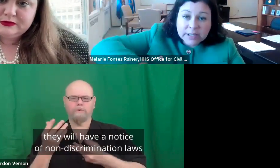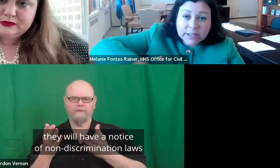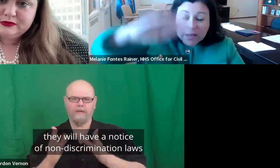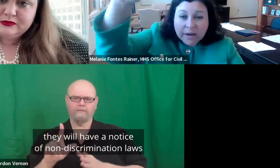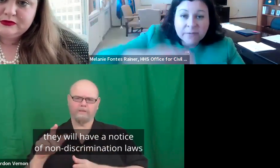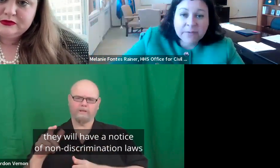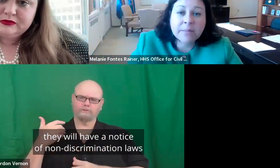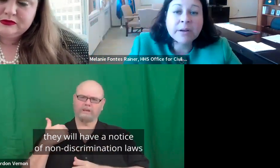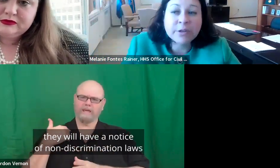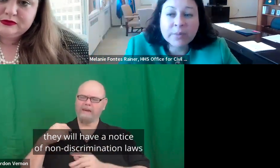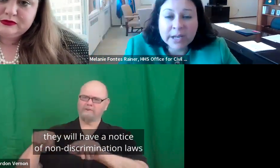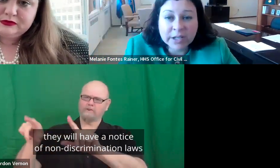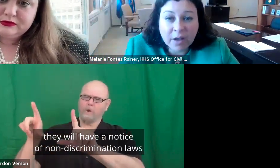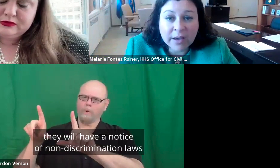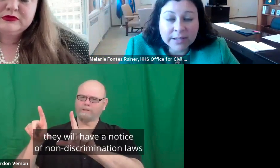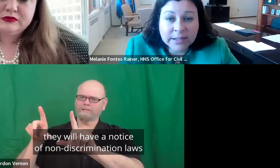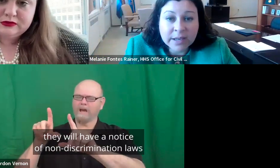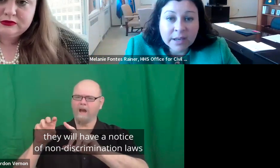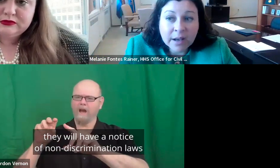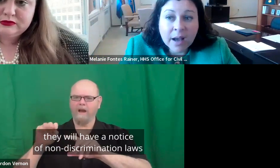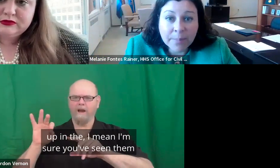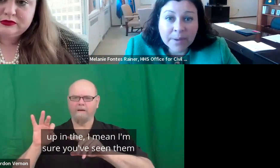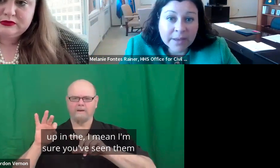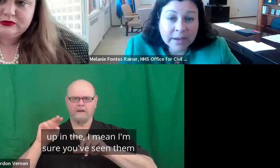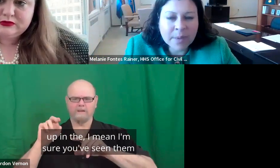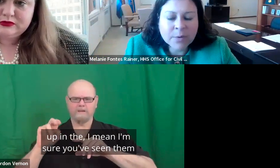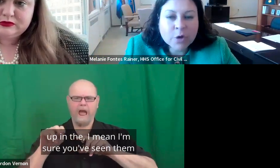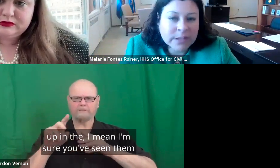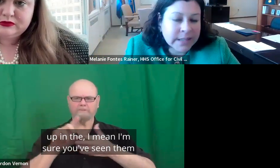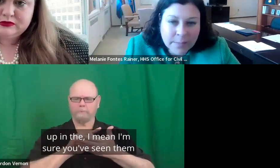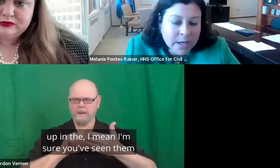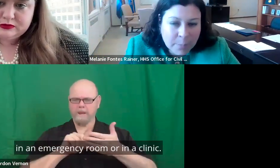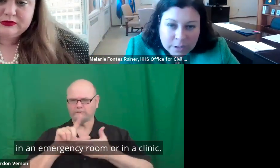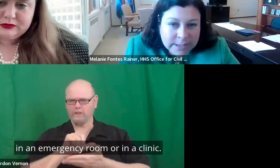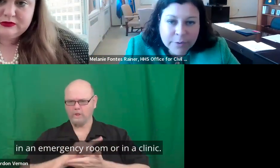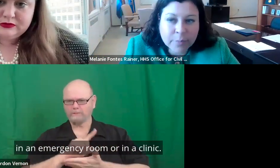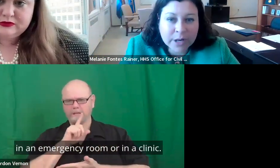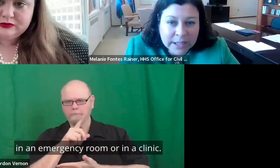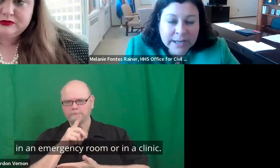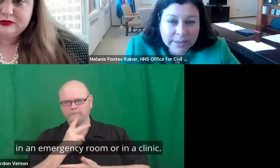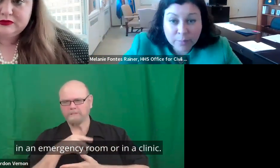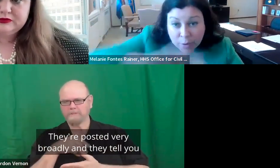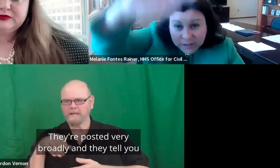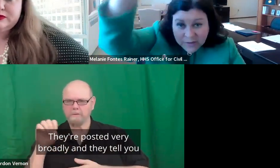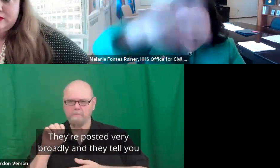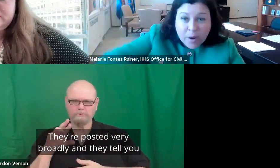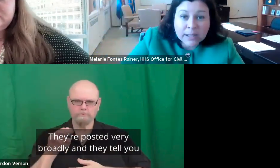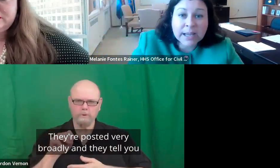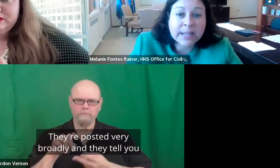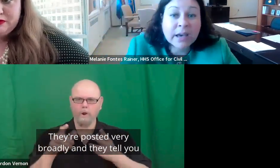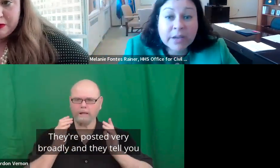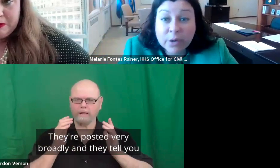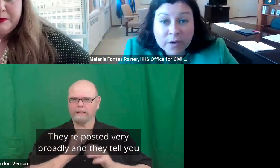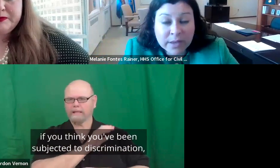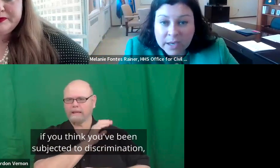have a notice of non-discrimination laws up in the, I'm sure you've seen them in an emergency room or in a clinic. They're posted very